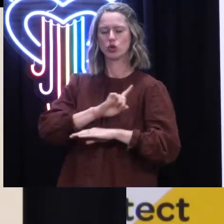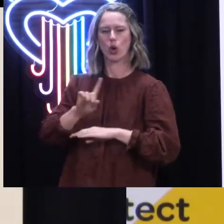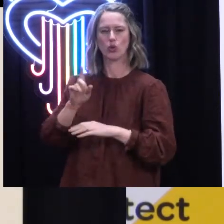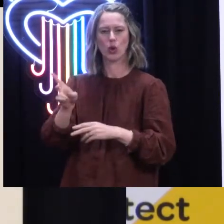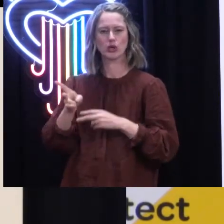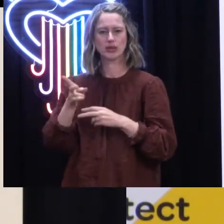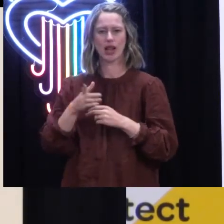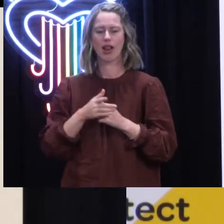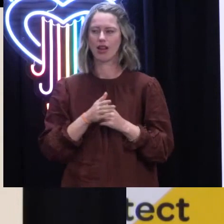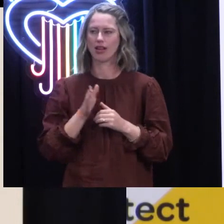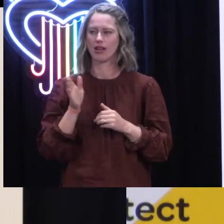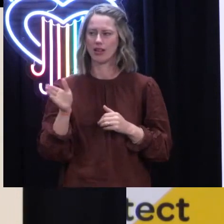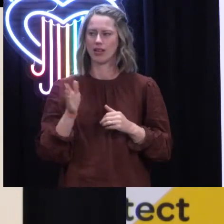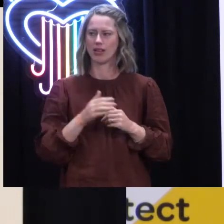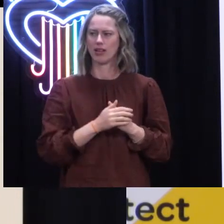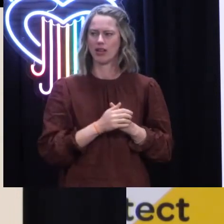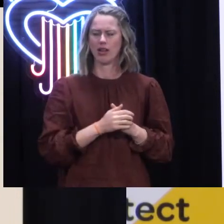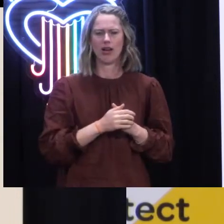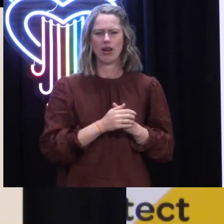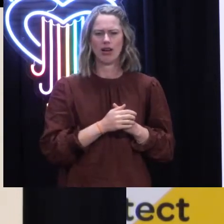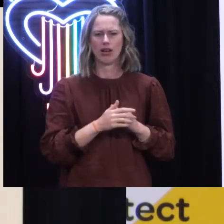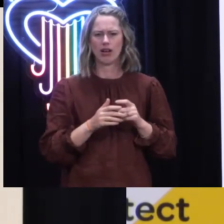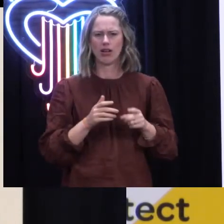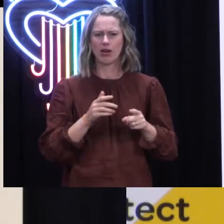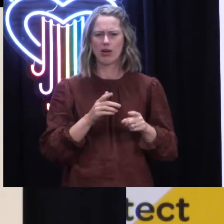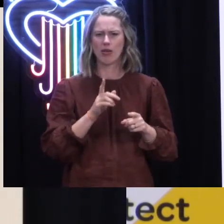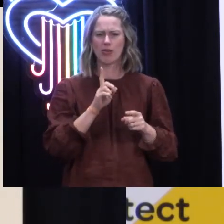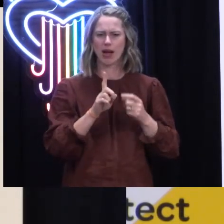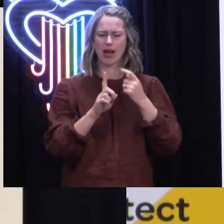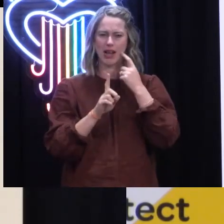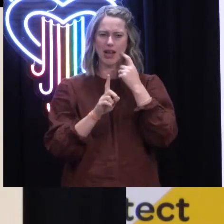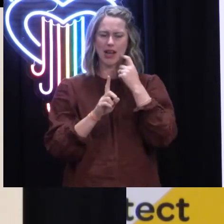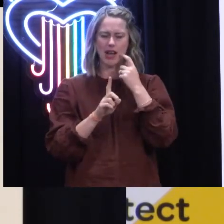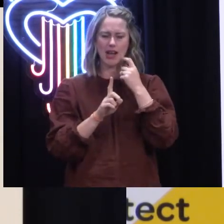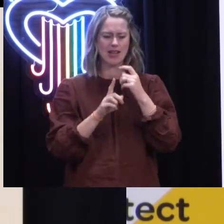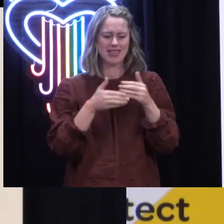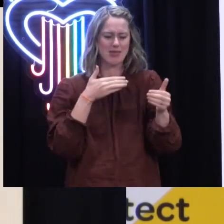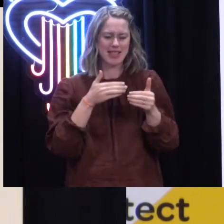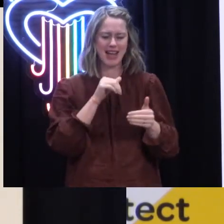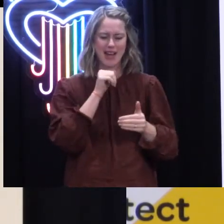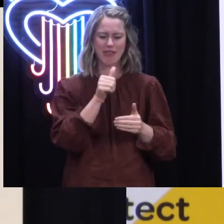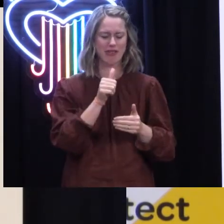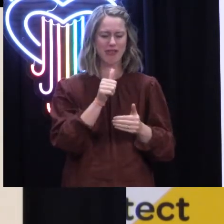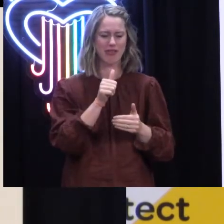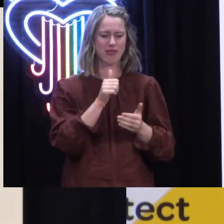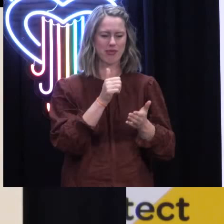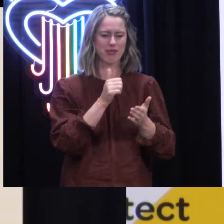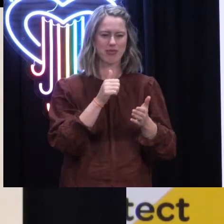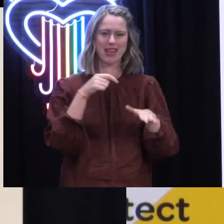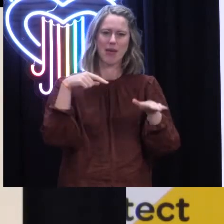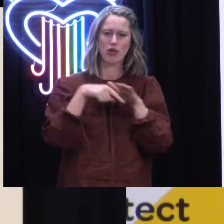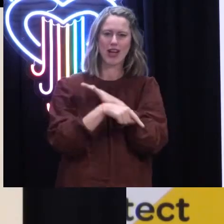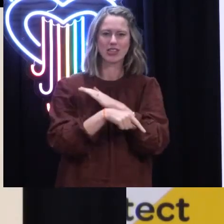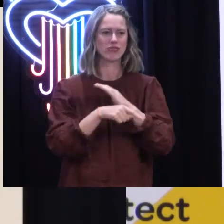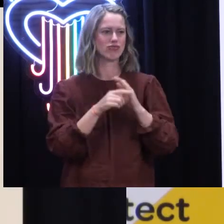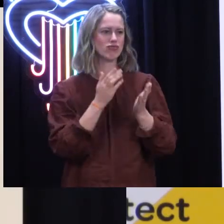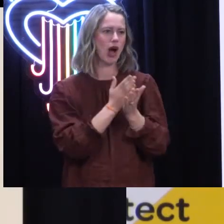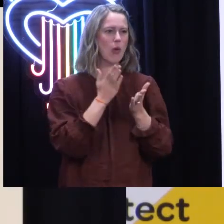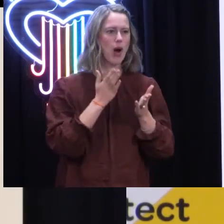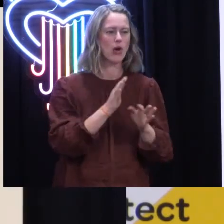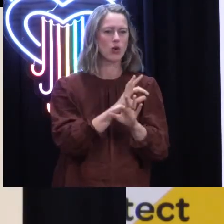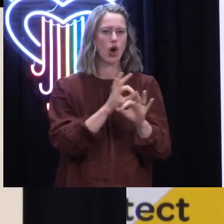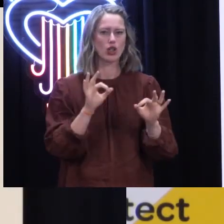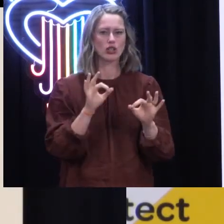it implies that there is a link between your immigration status. There is not. Also, we have had amnesties in the past. Not